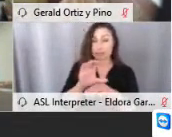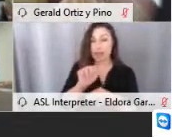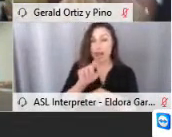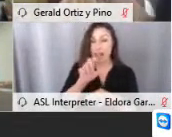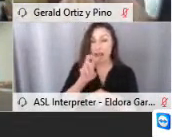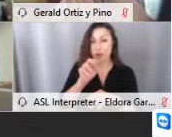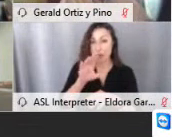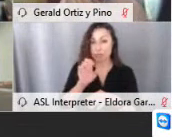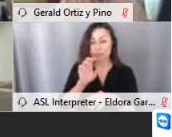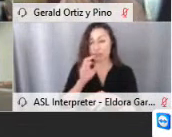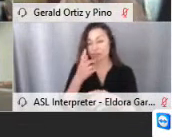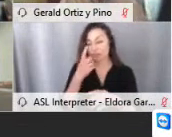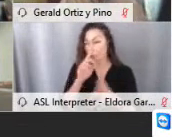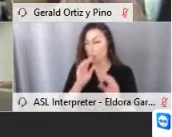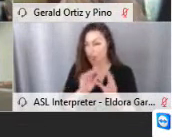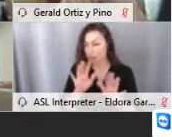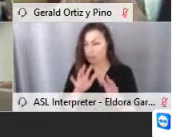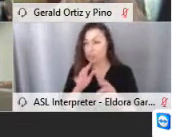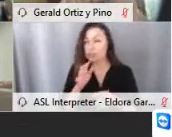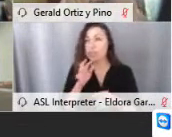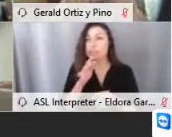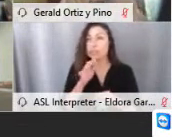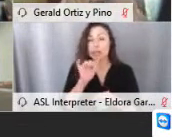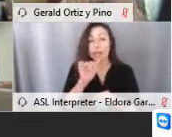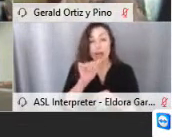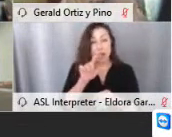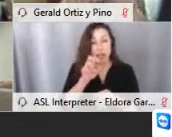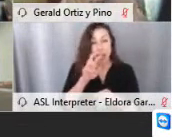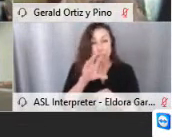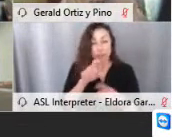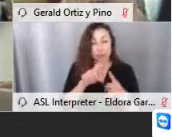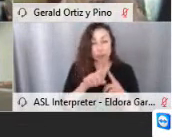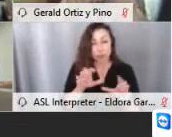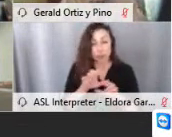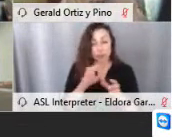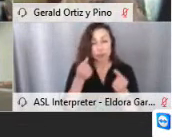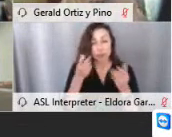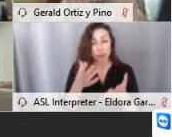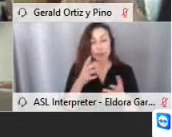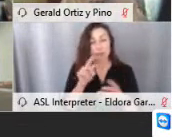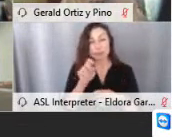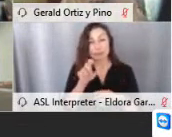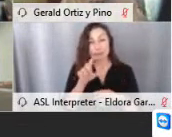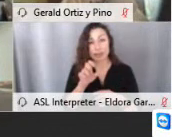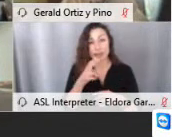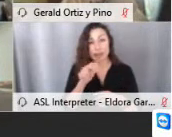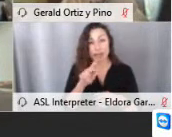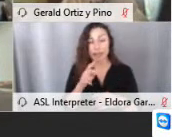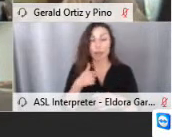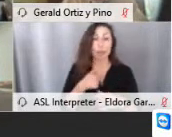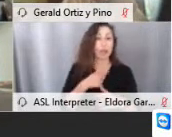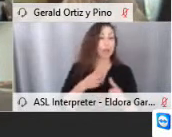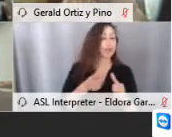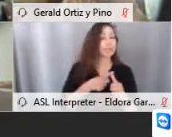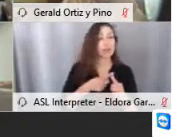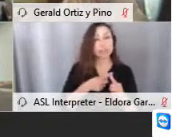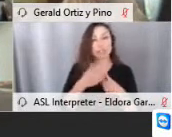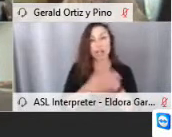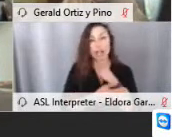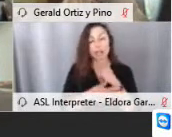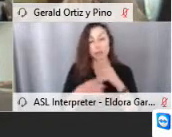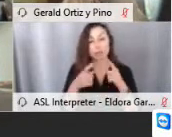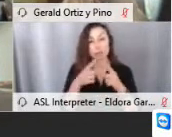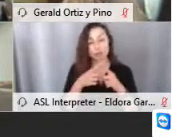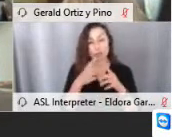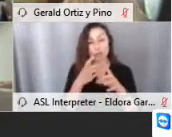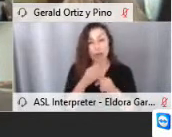just clarification, is the allowance to do so much telehealth? You said we were the first in the country to get a waiver. Is that going to go